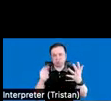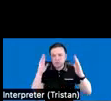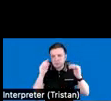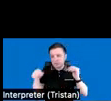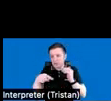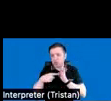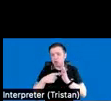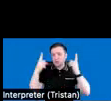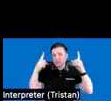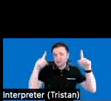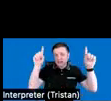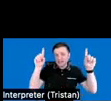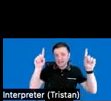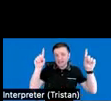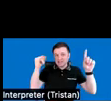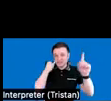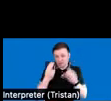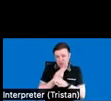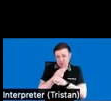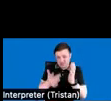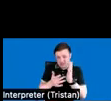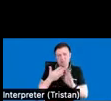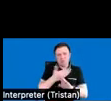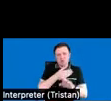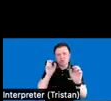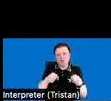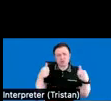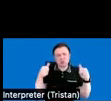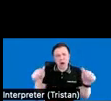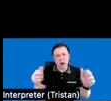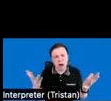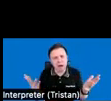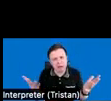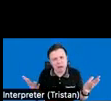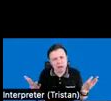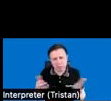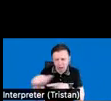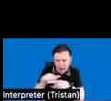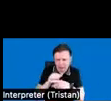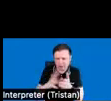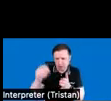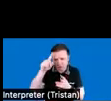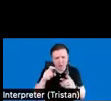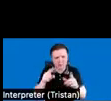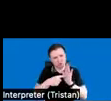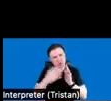using a device for communication before you're given a chance to try it and practice and learn it.